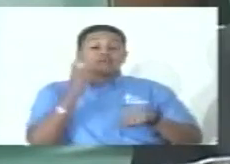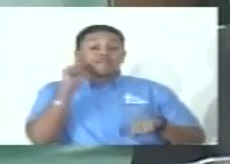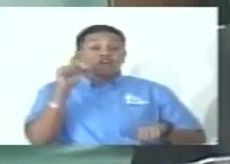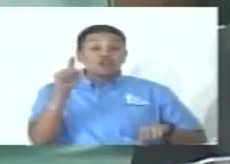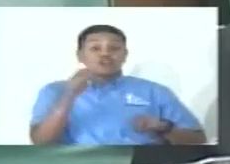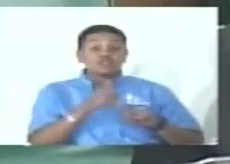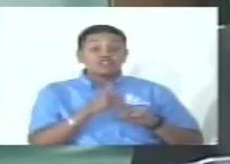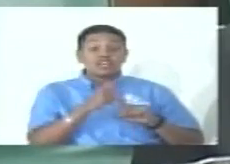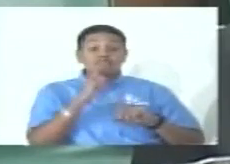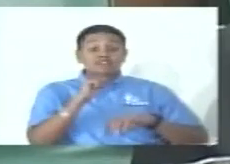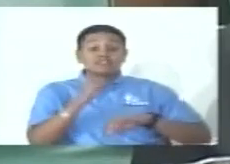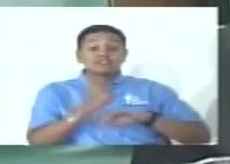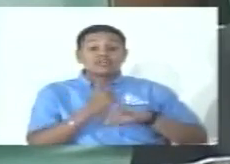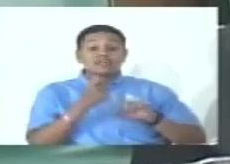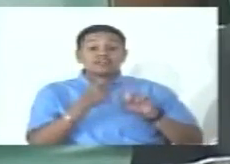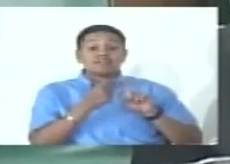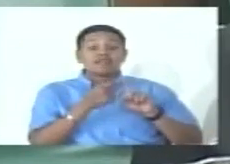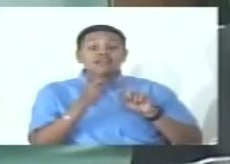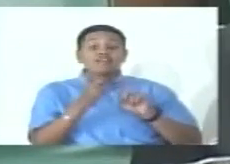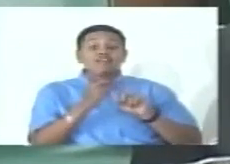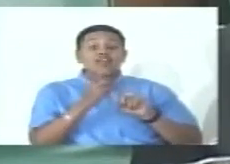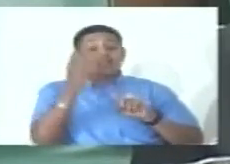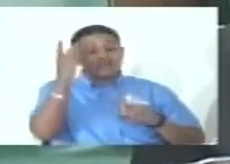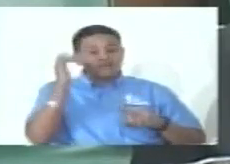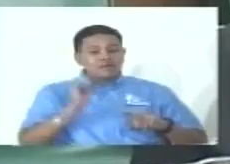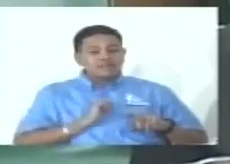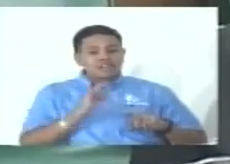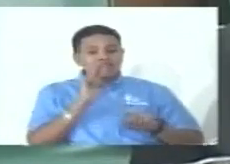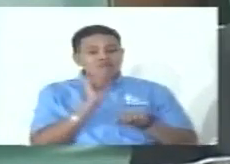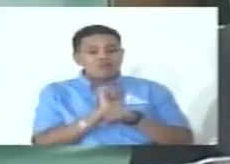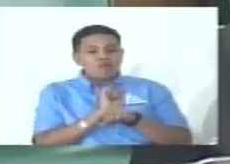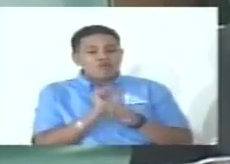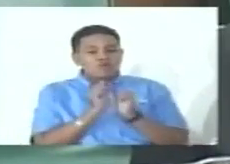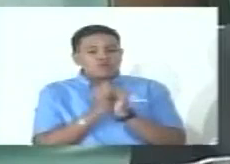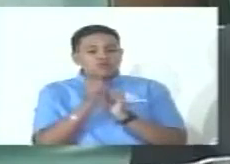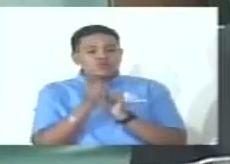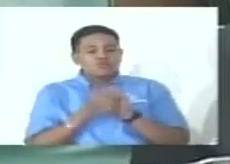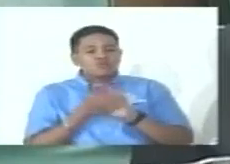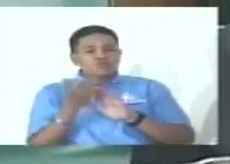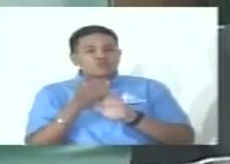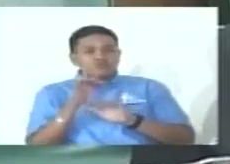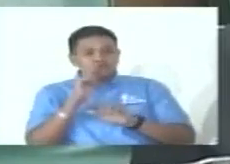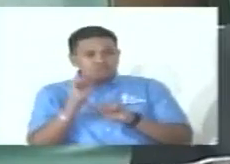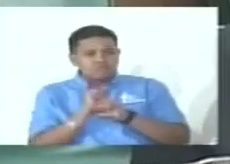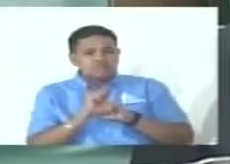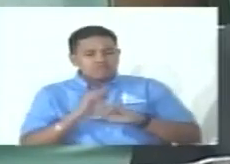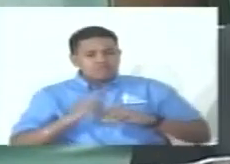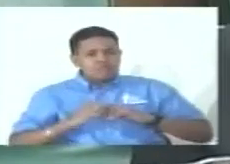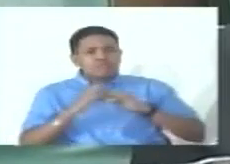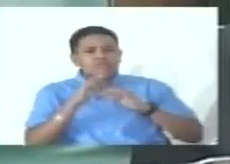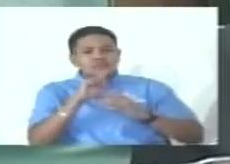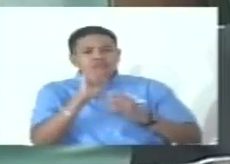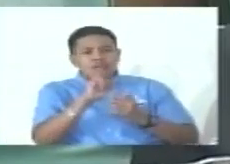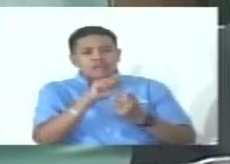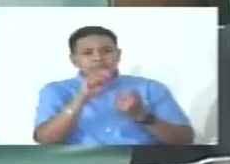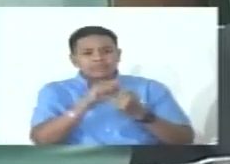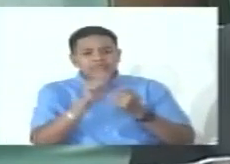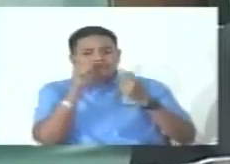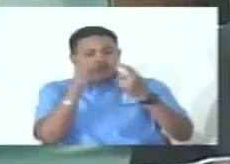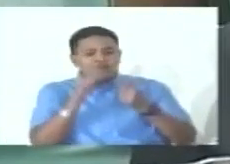to set the effective date, because I am working with you on the realization of that particular